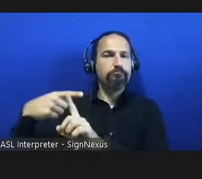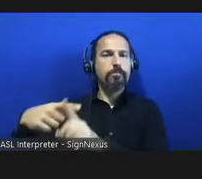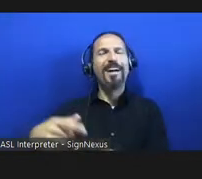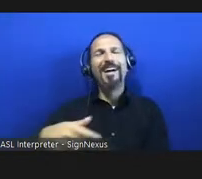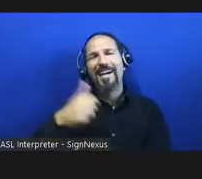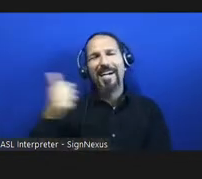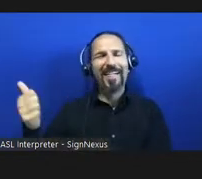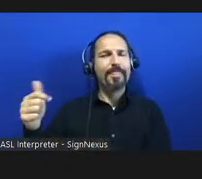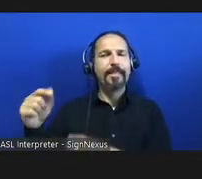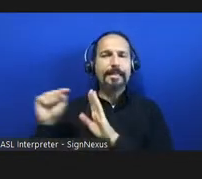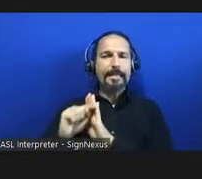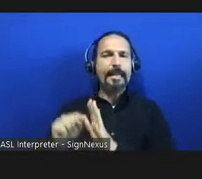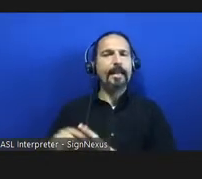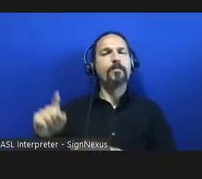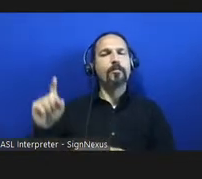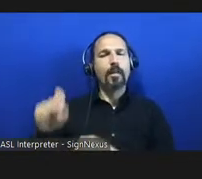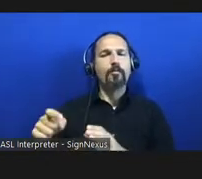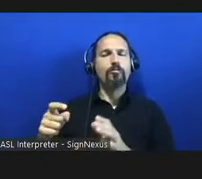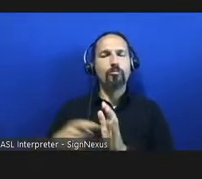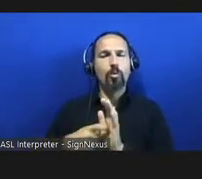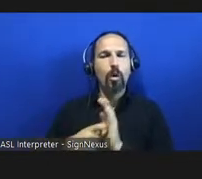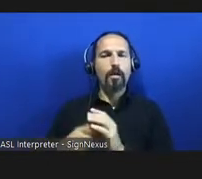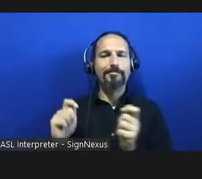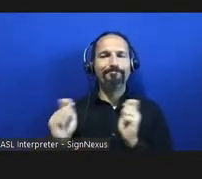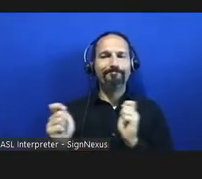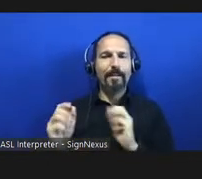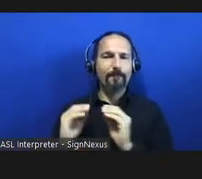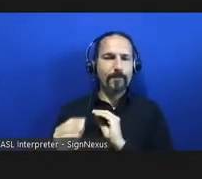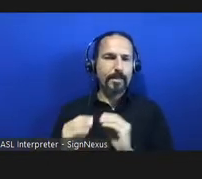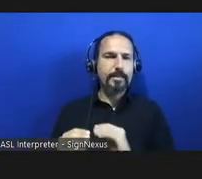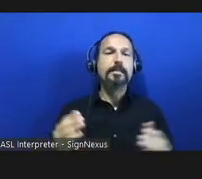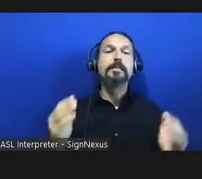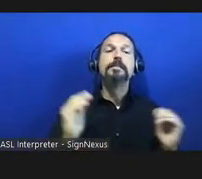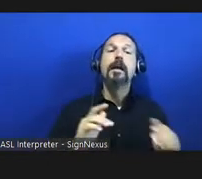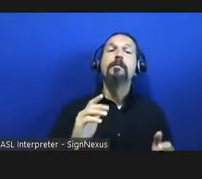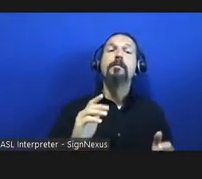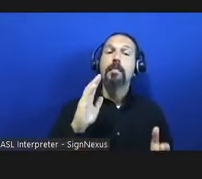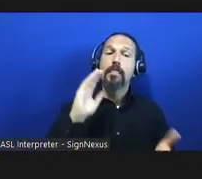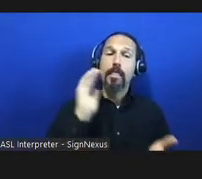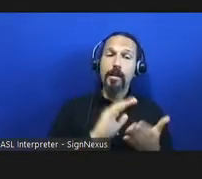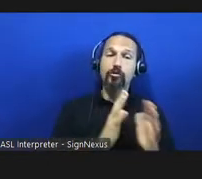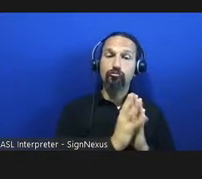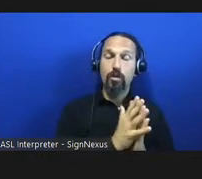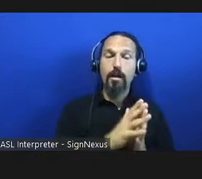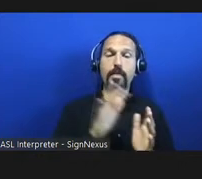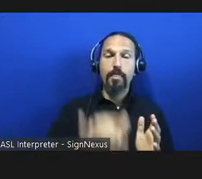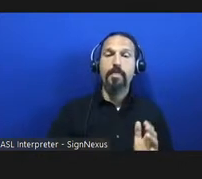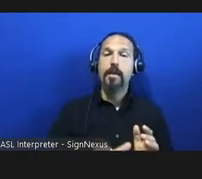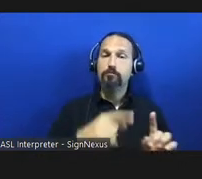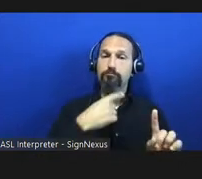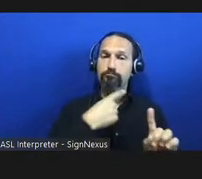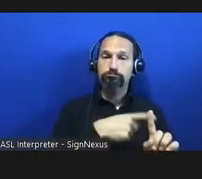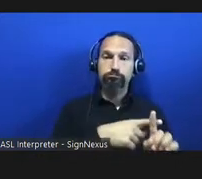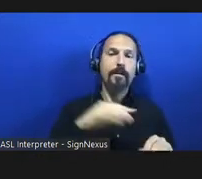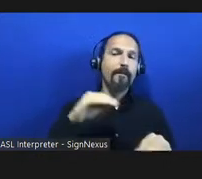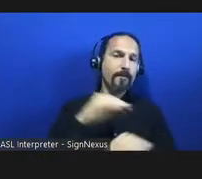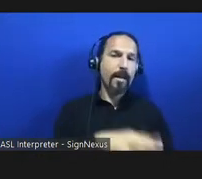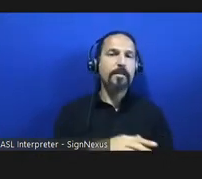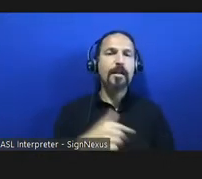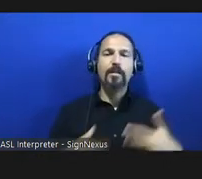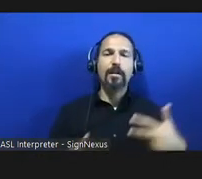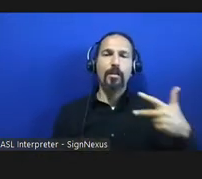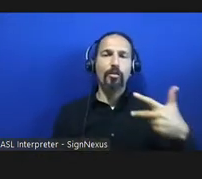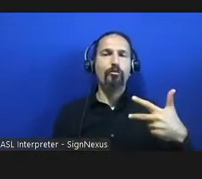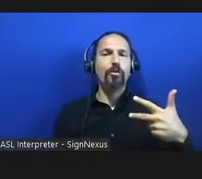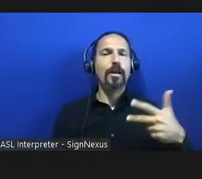where mitigation will be required some locations experience a decrease in congestion which is a beneficial effect there were three Highway